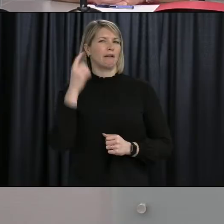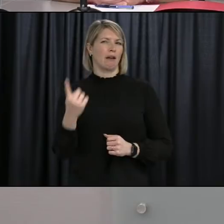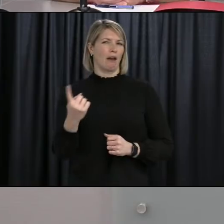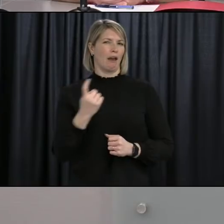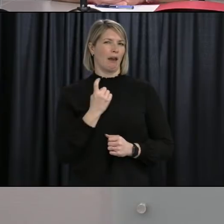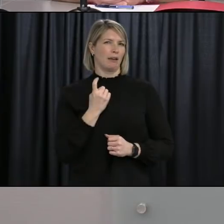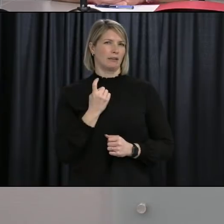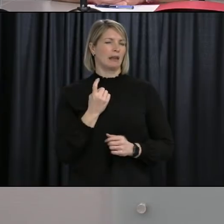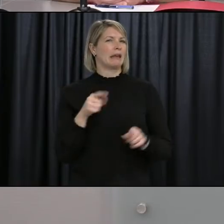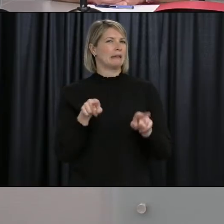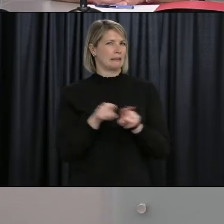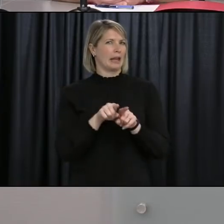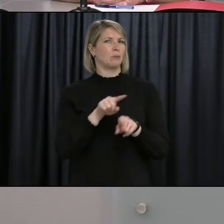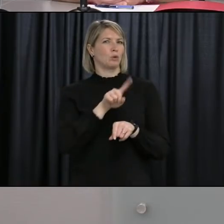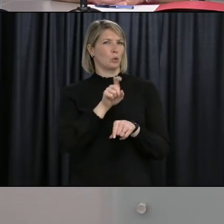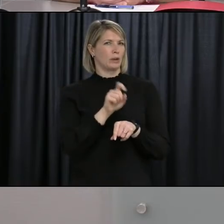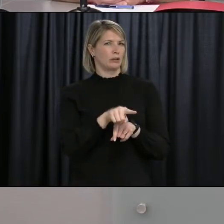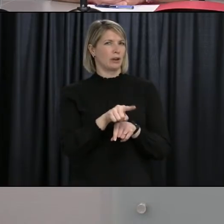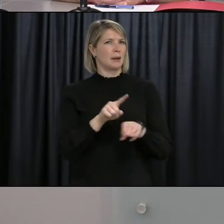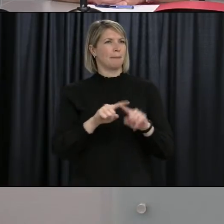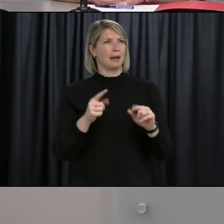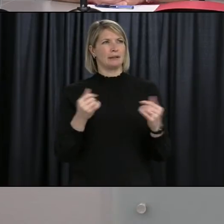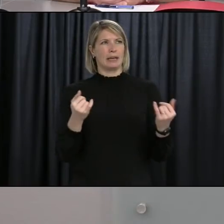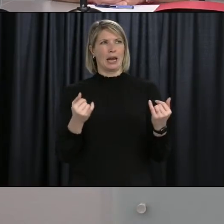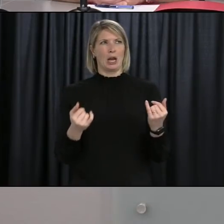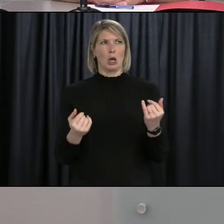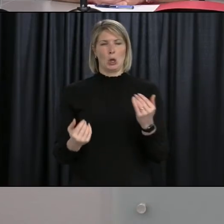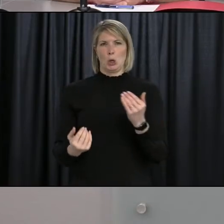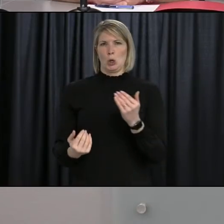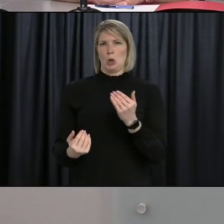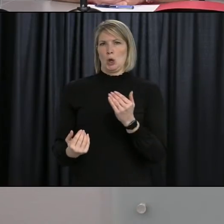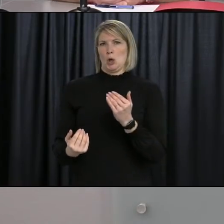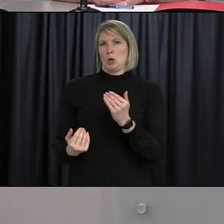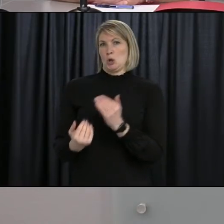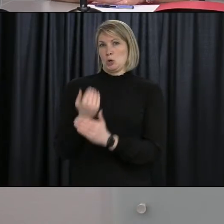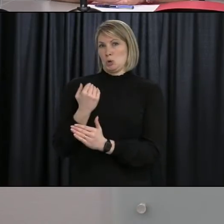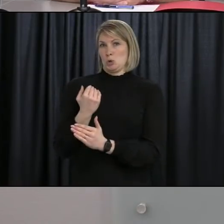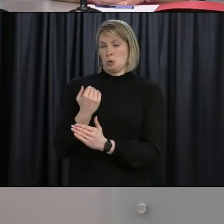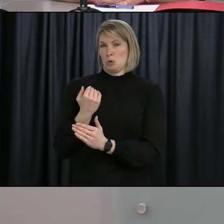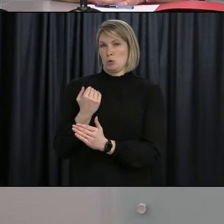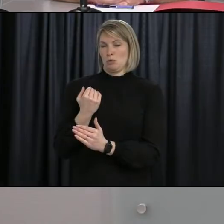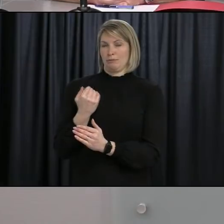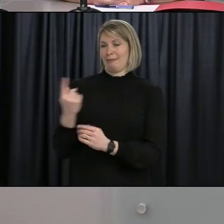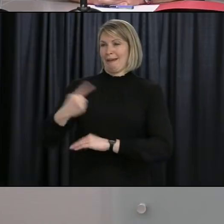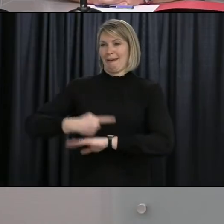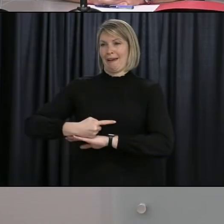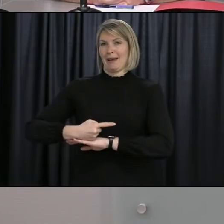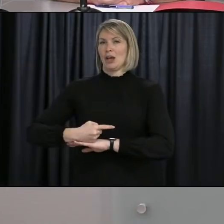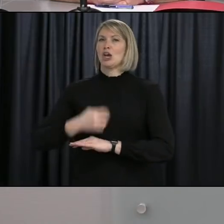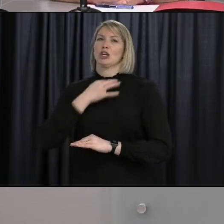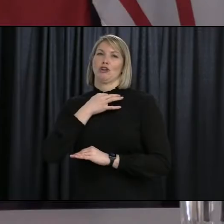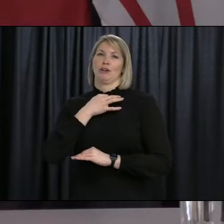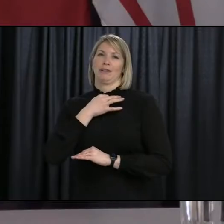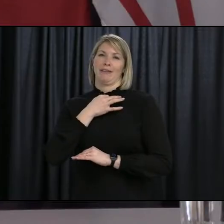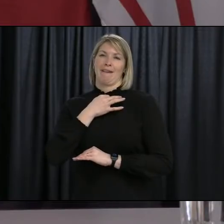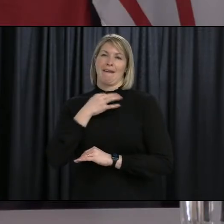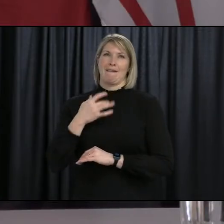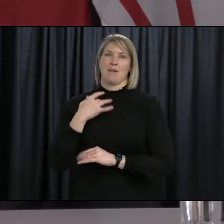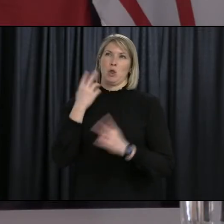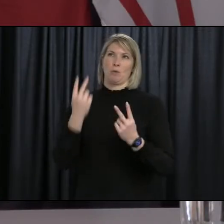little different now today, do you regret calling the election? Look, as I said yesterday, you